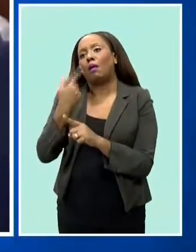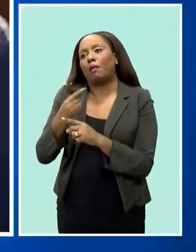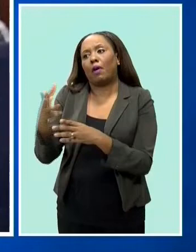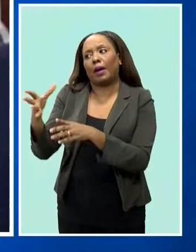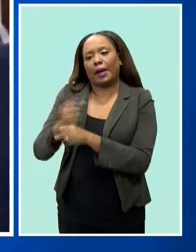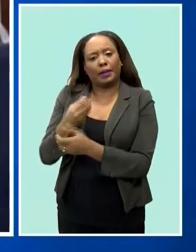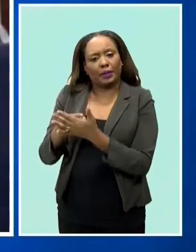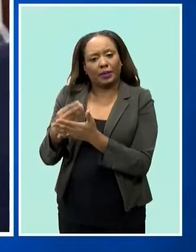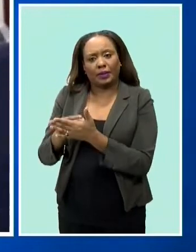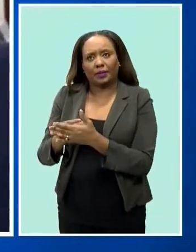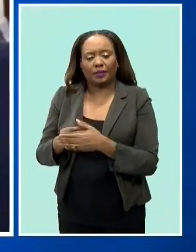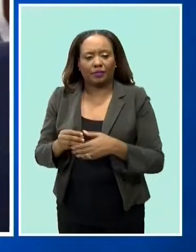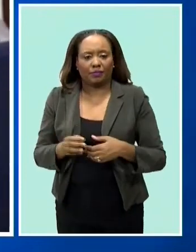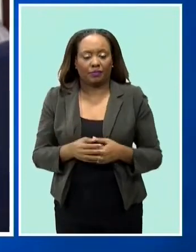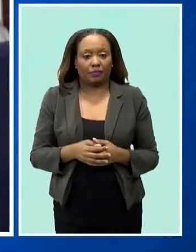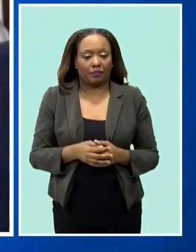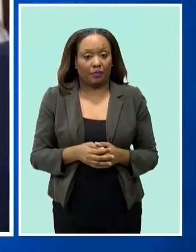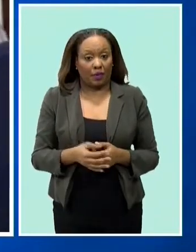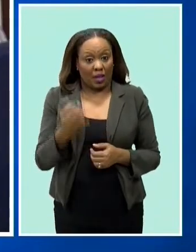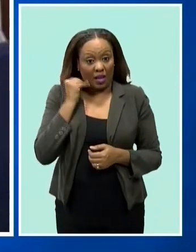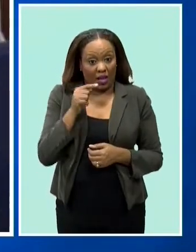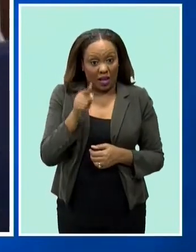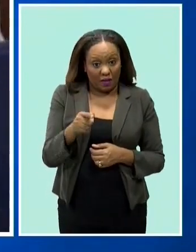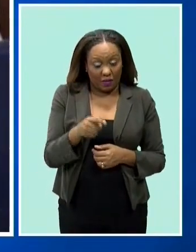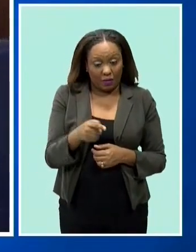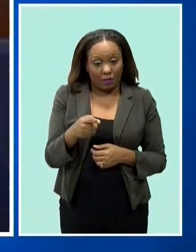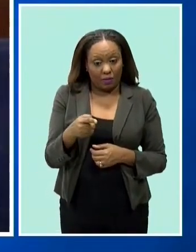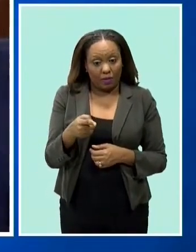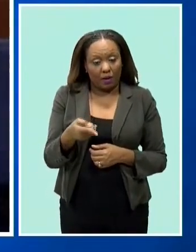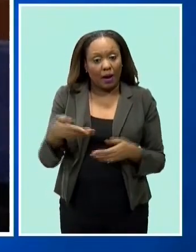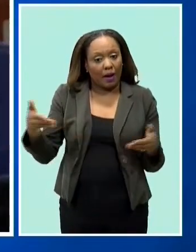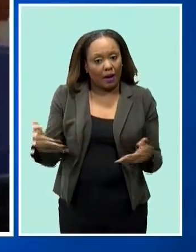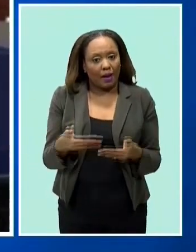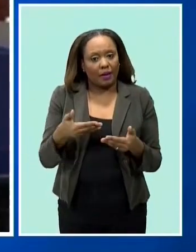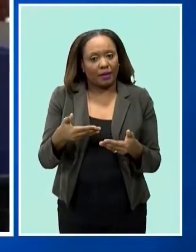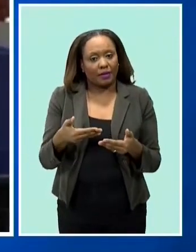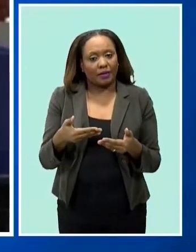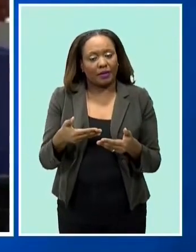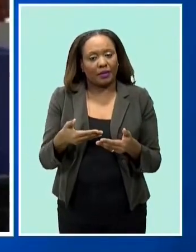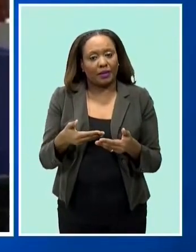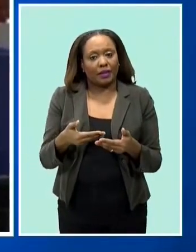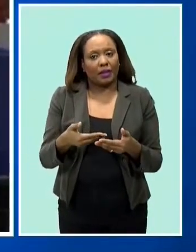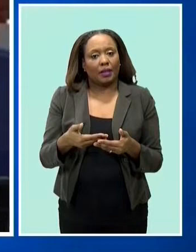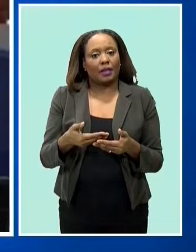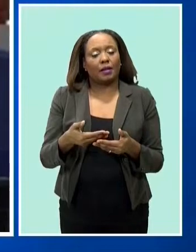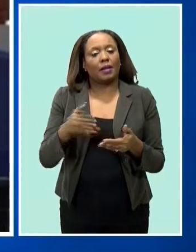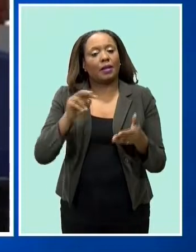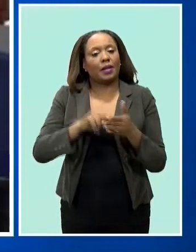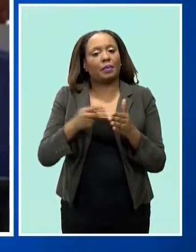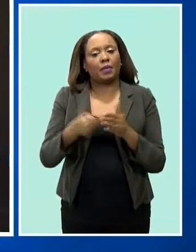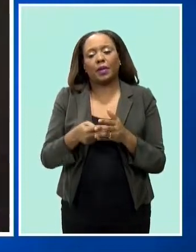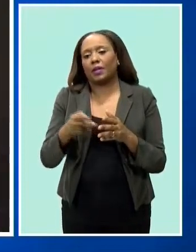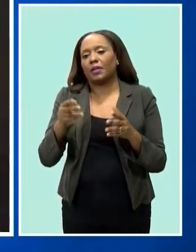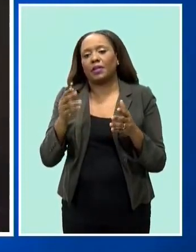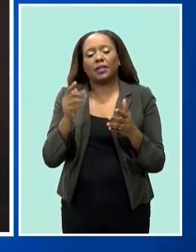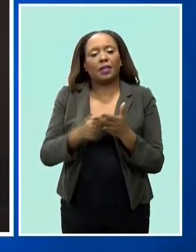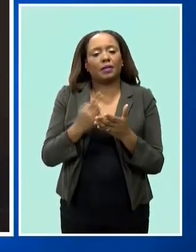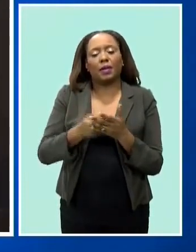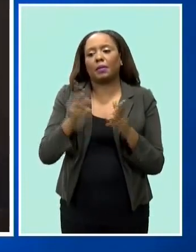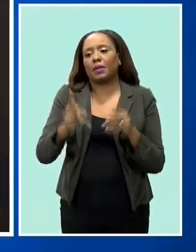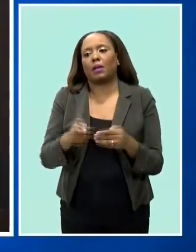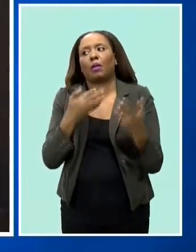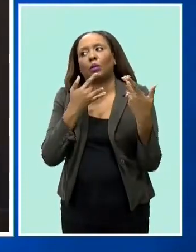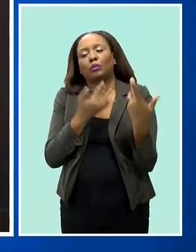Once a person has gained employment with the public service, there's a decades-old practice that the individual has to wait months before getting